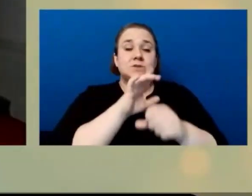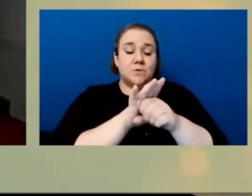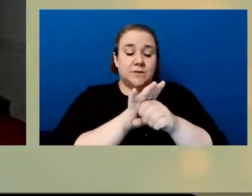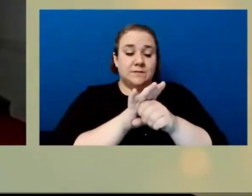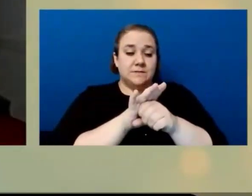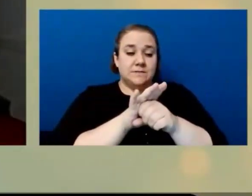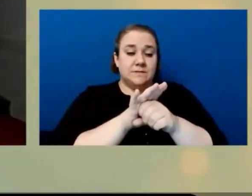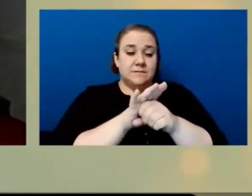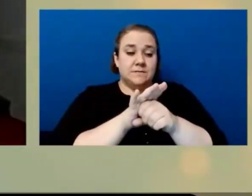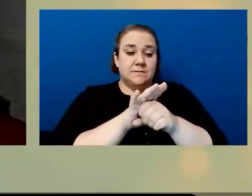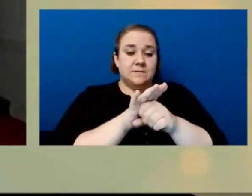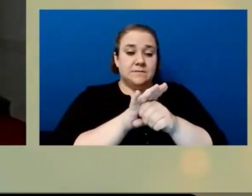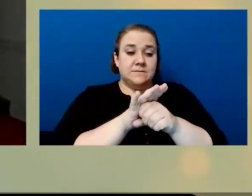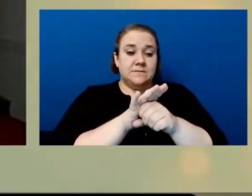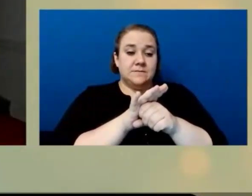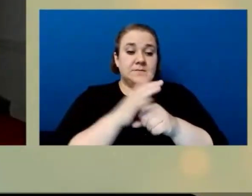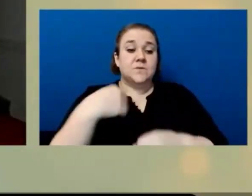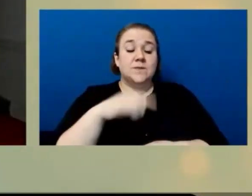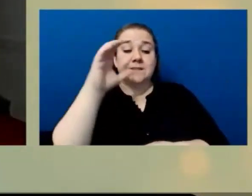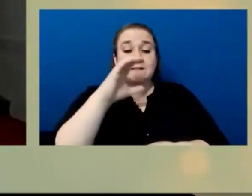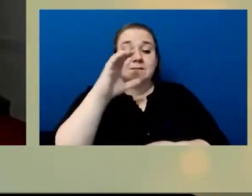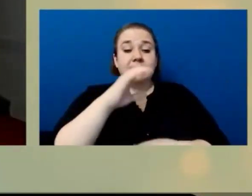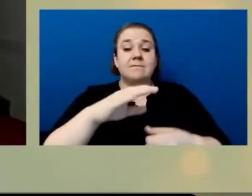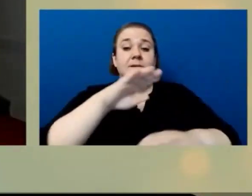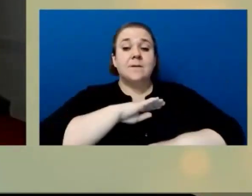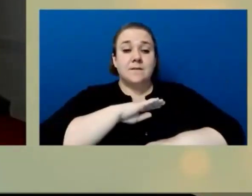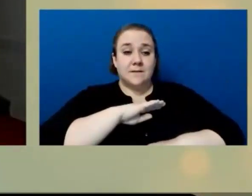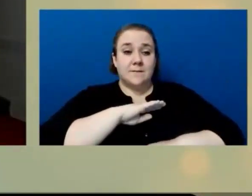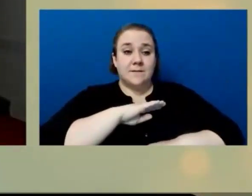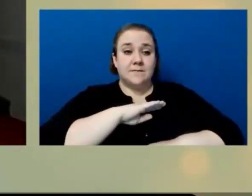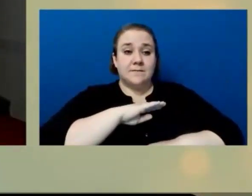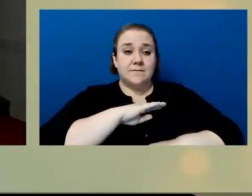assurance. We seek the fulfillment of